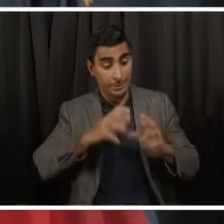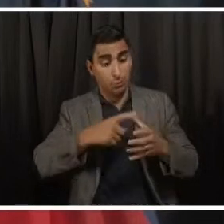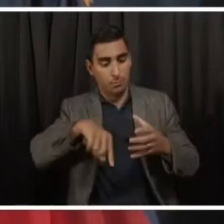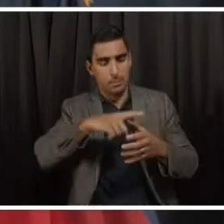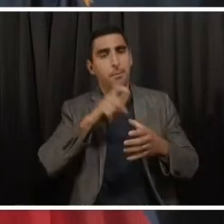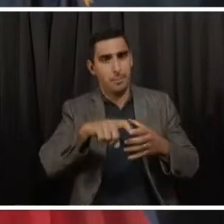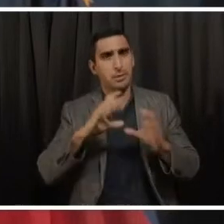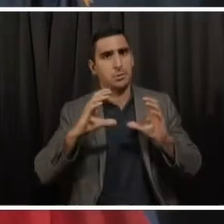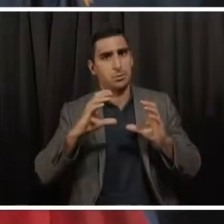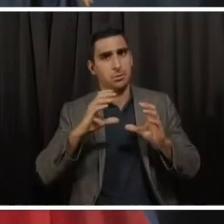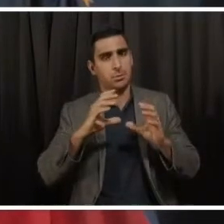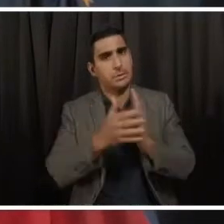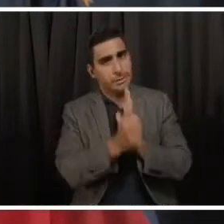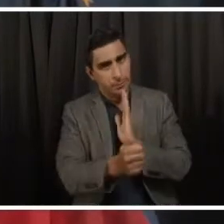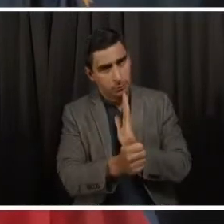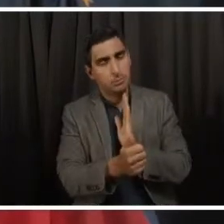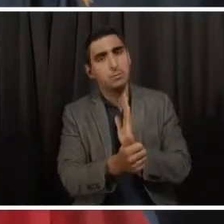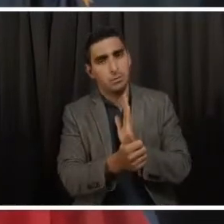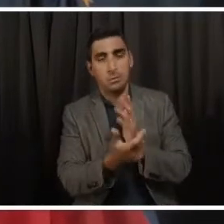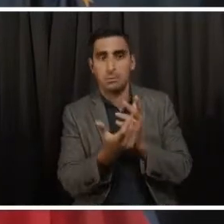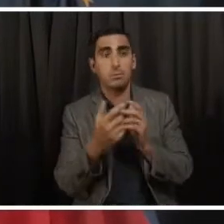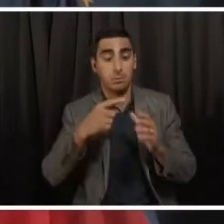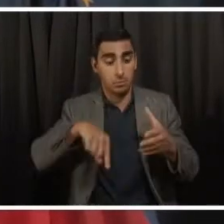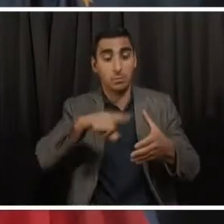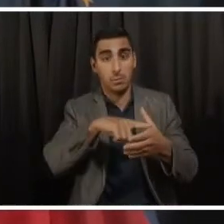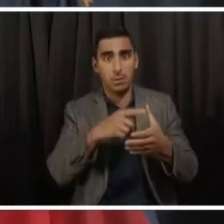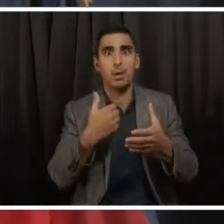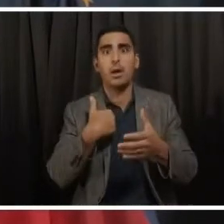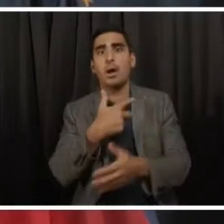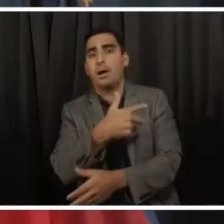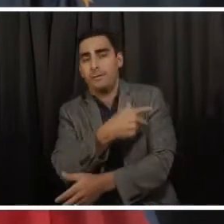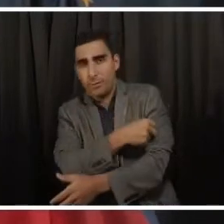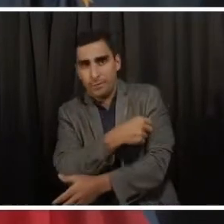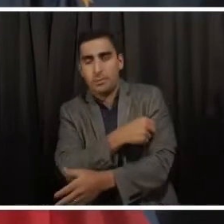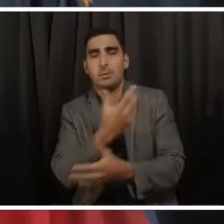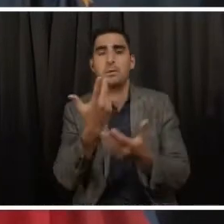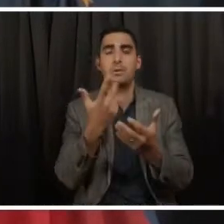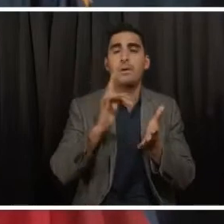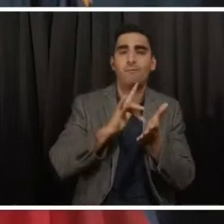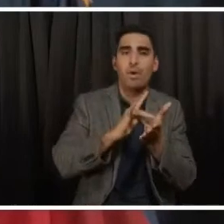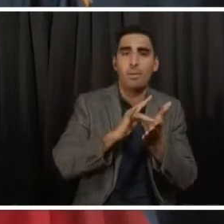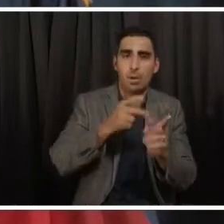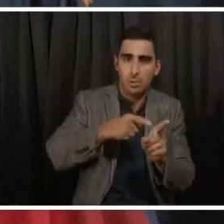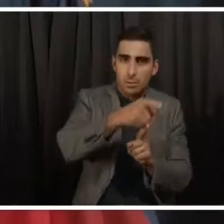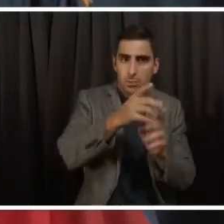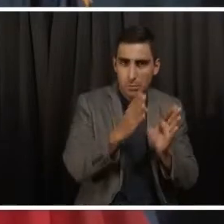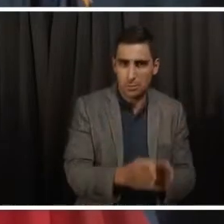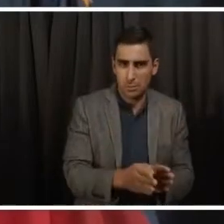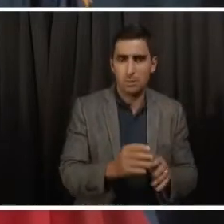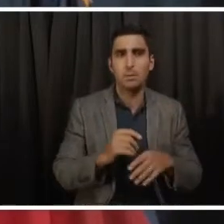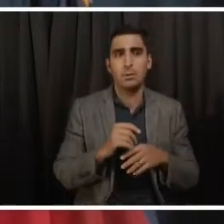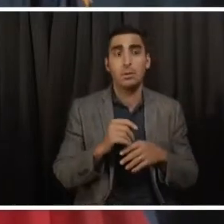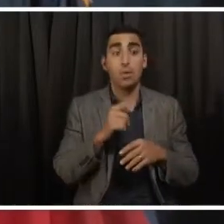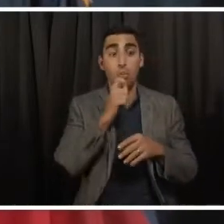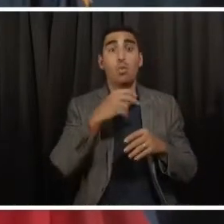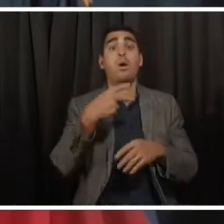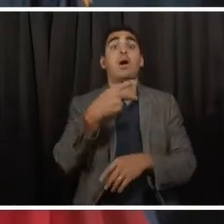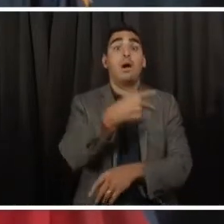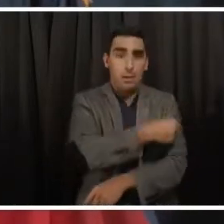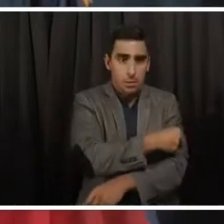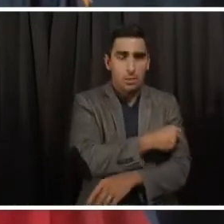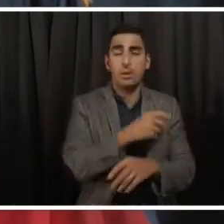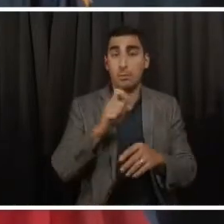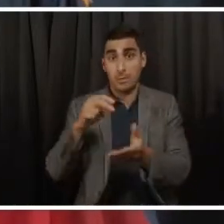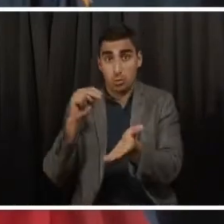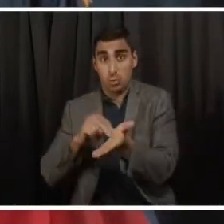several different folks there. We need folks who mix the vaccine, the pharmacologists. We need the folks who administer the vaccine. They don't need to be a full